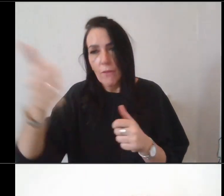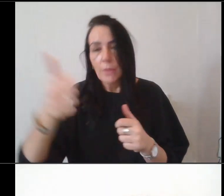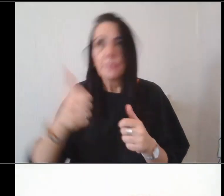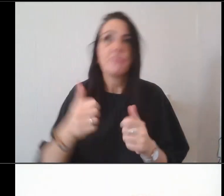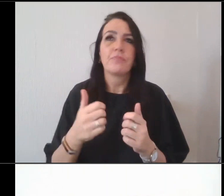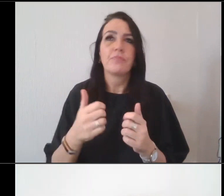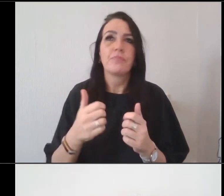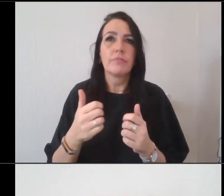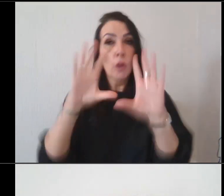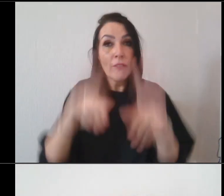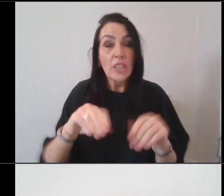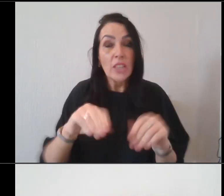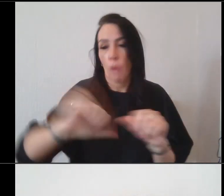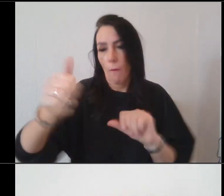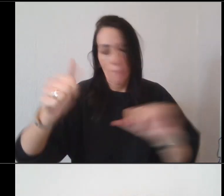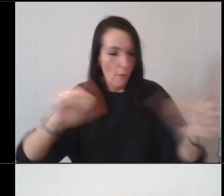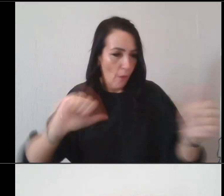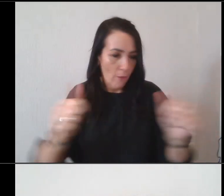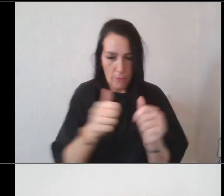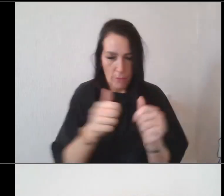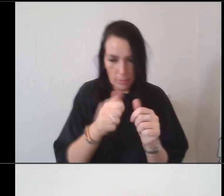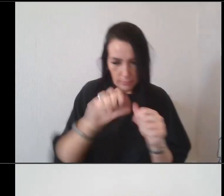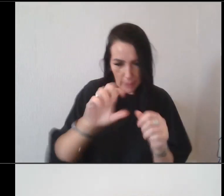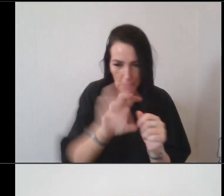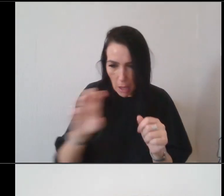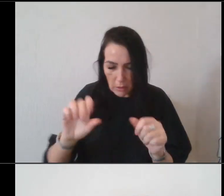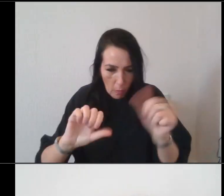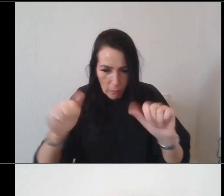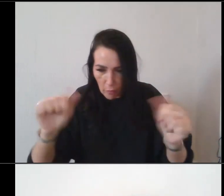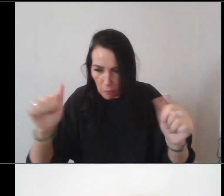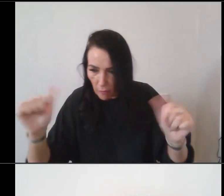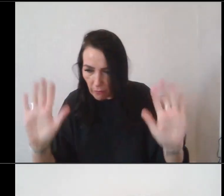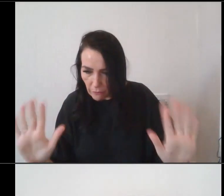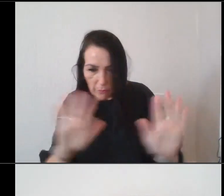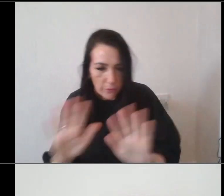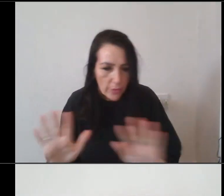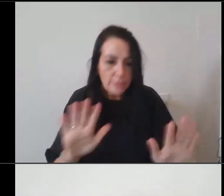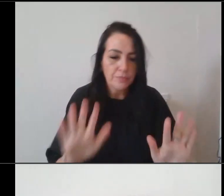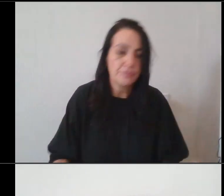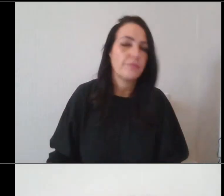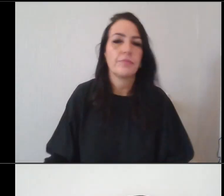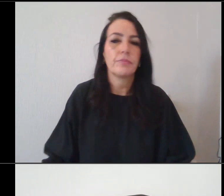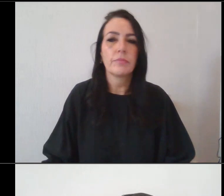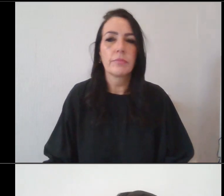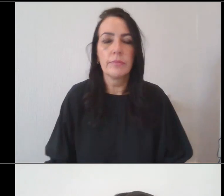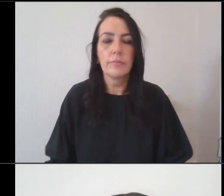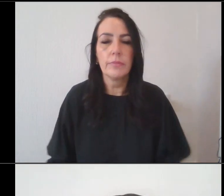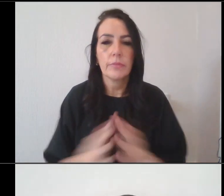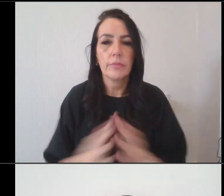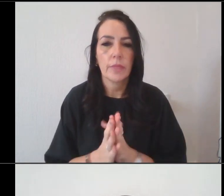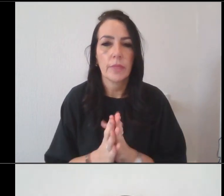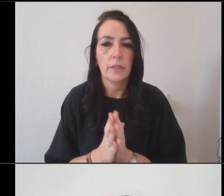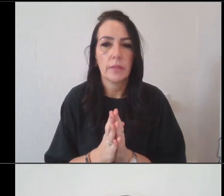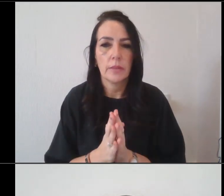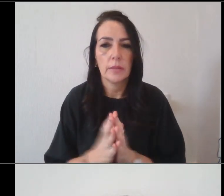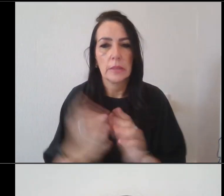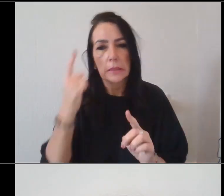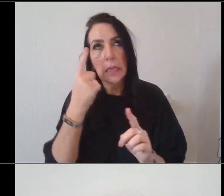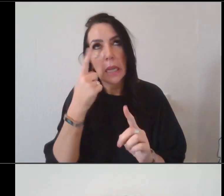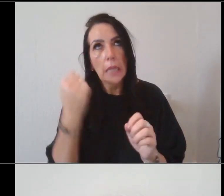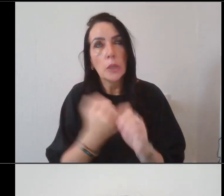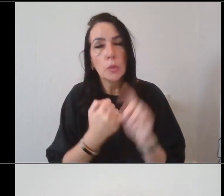just making sure everything's off at the plug. It's all quite simple stuff, but it's trying to kind of think of a lot of things that you can do